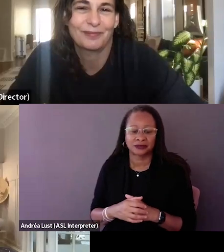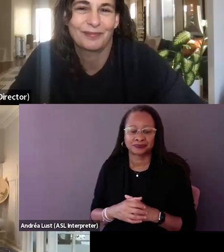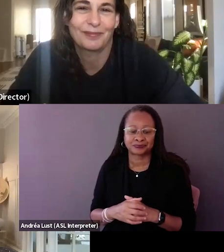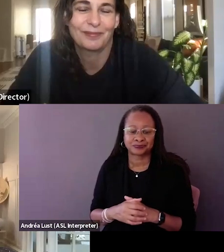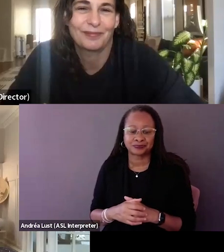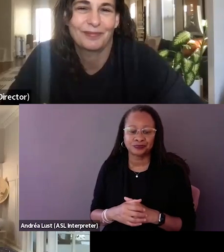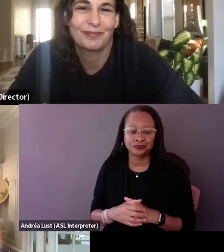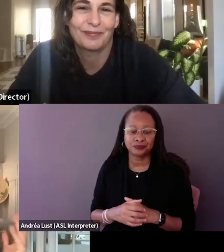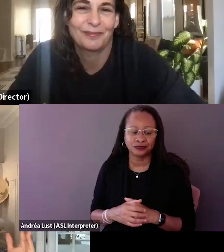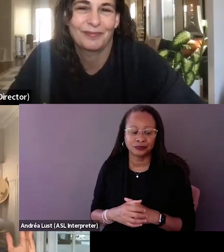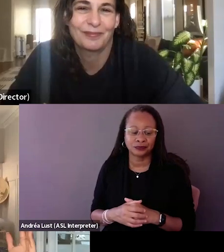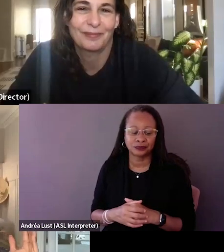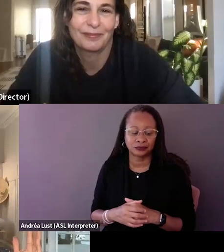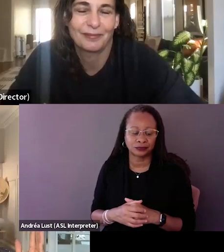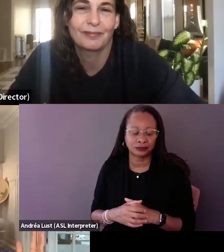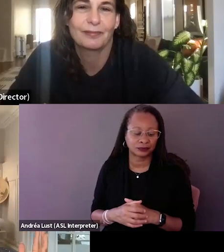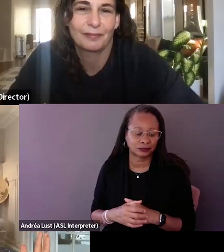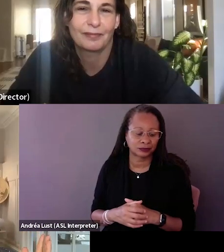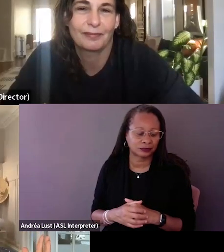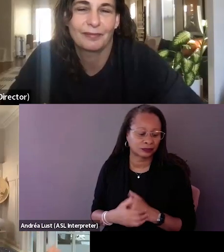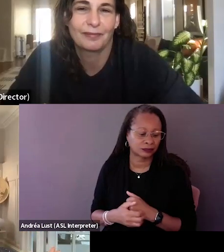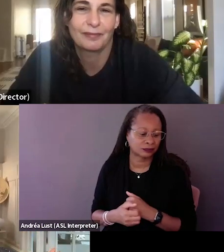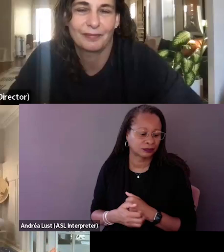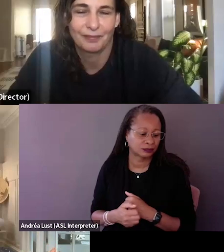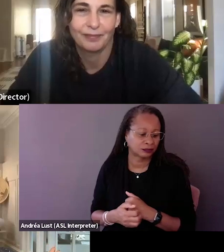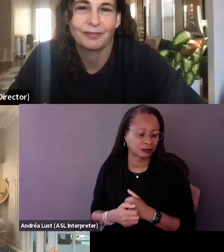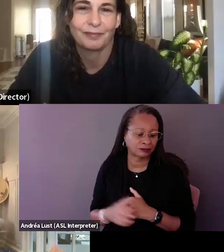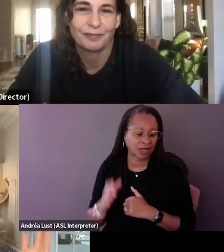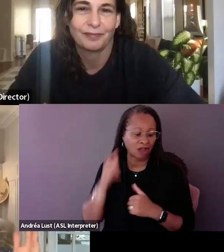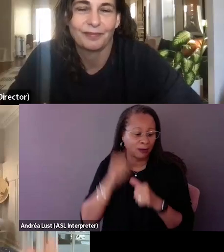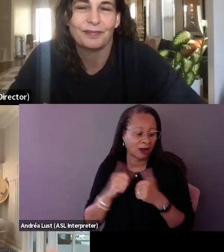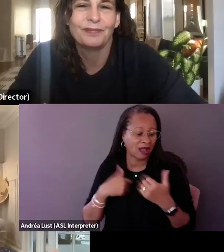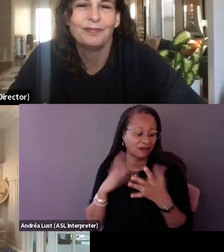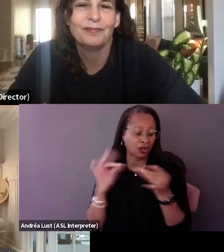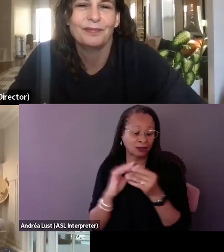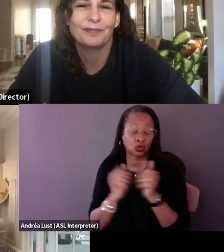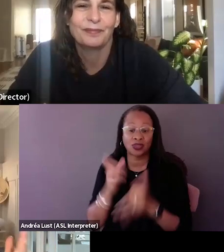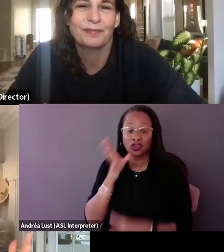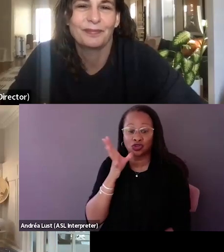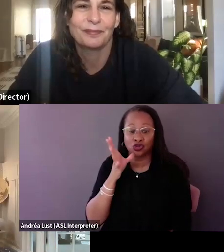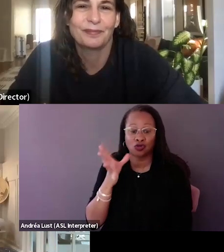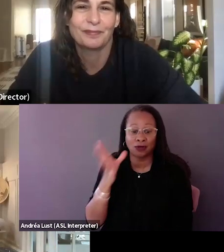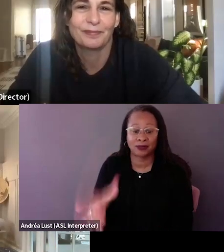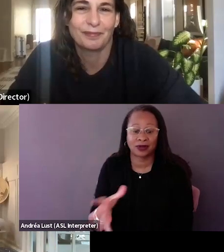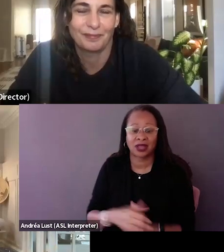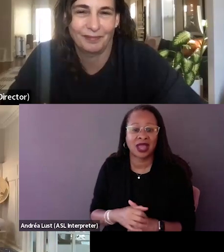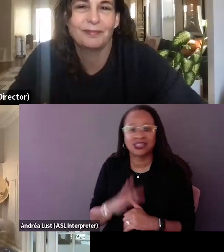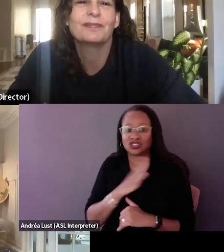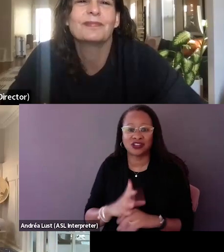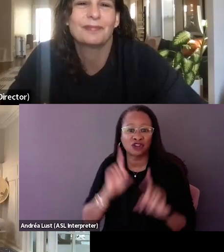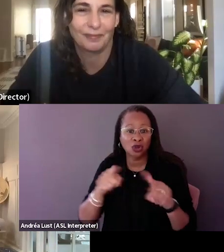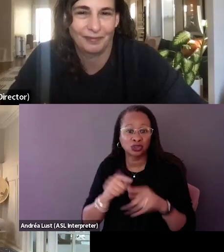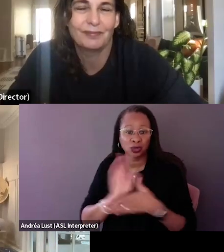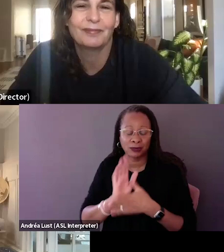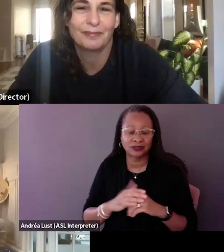were, I remember having a conversation with the grandma. She has never gone to a movie theater. There is no